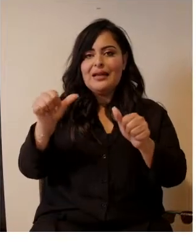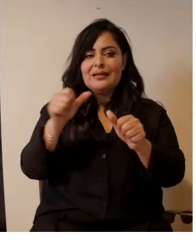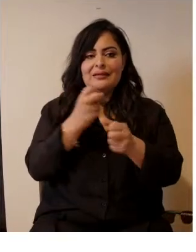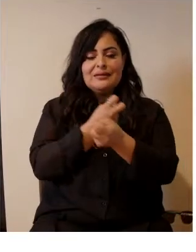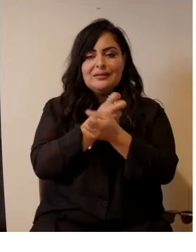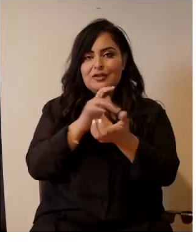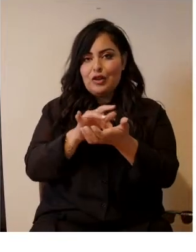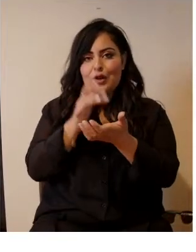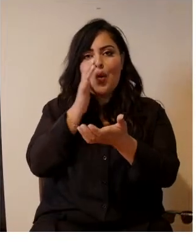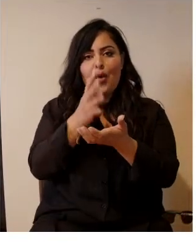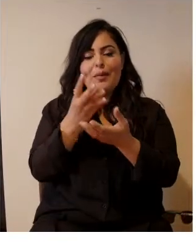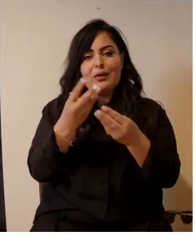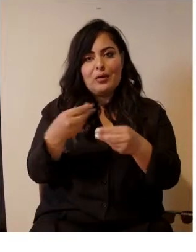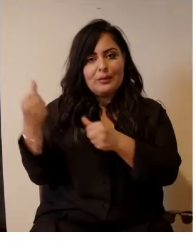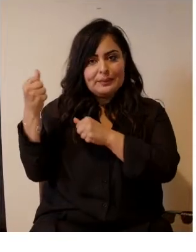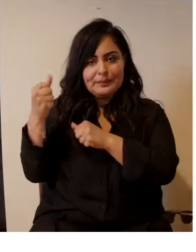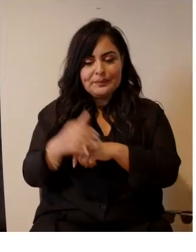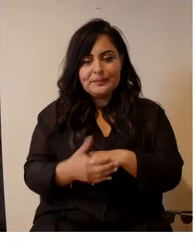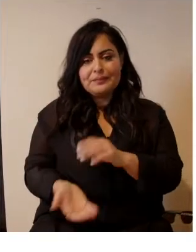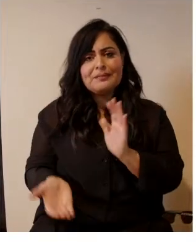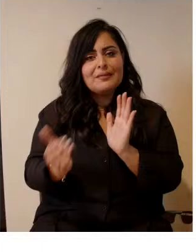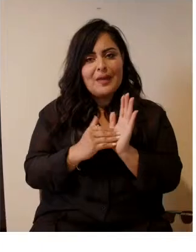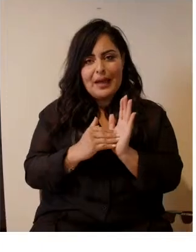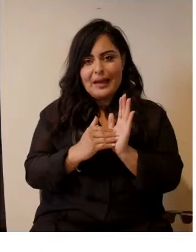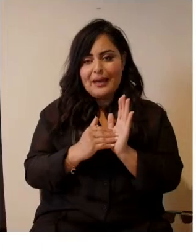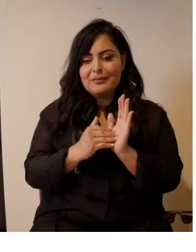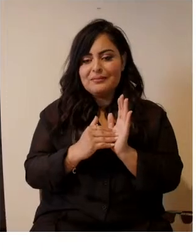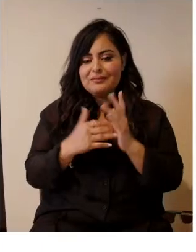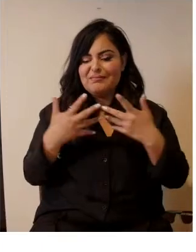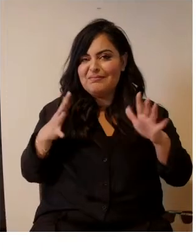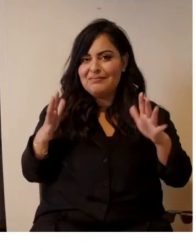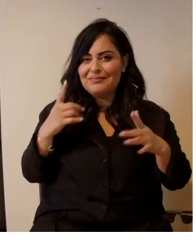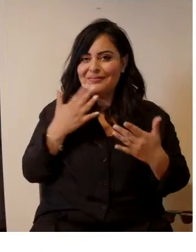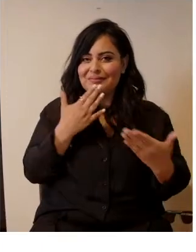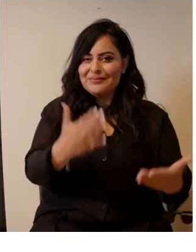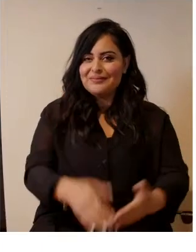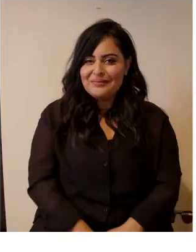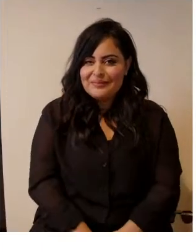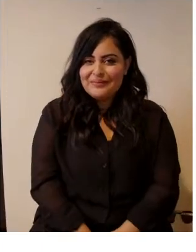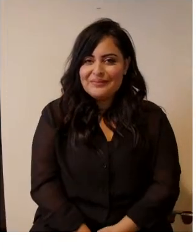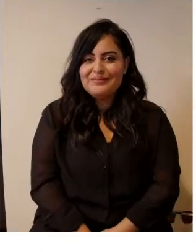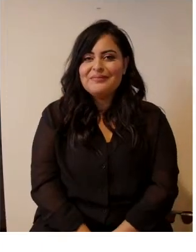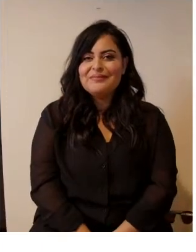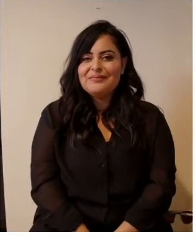period of time. That's what I have on debris removal at this time. Thank you.